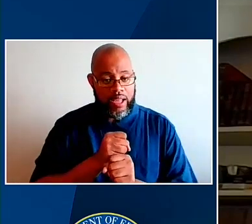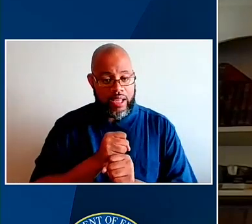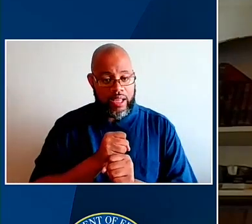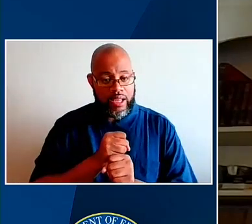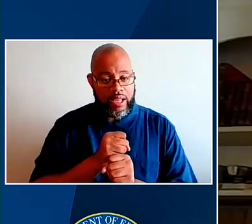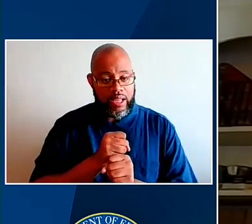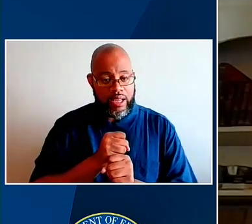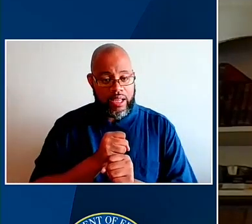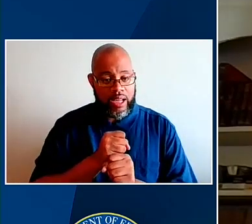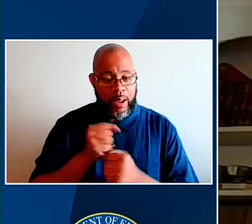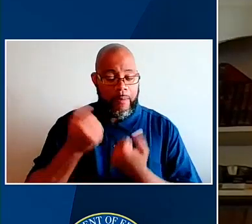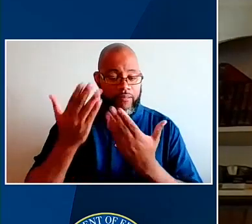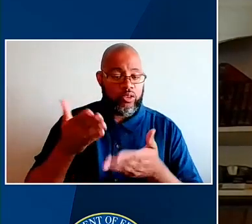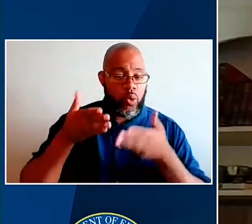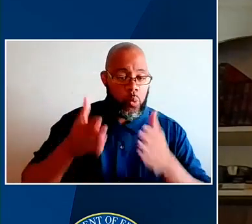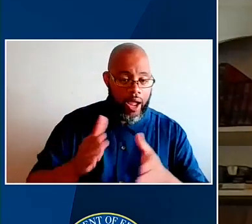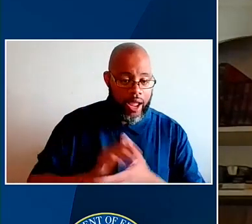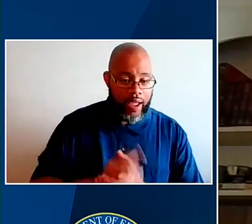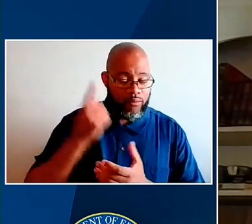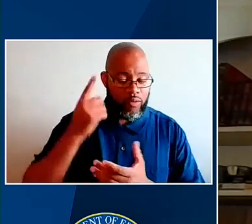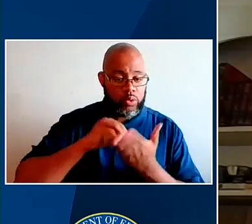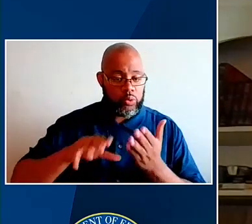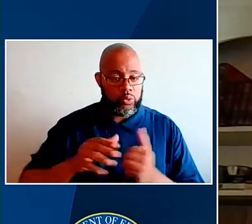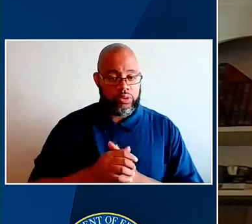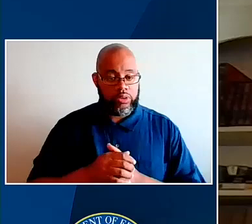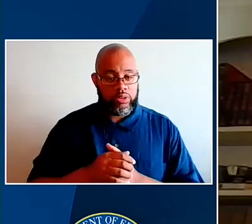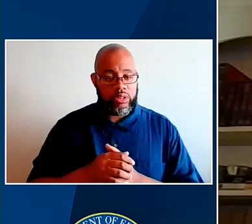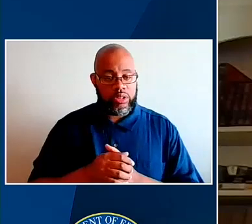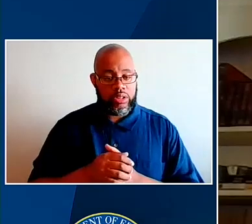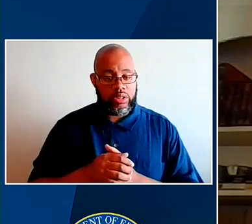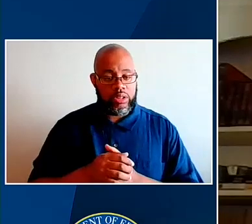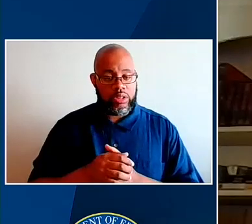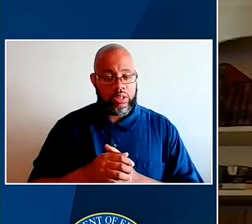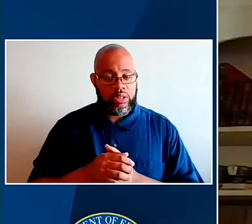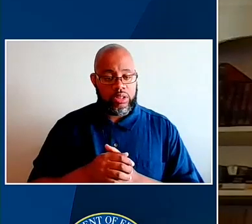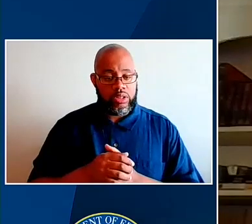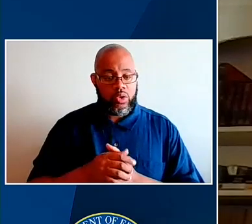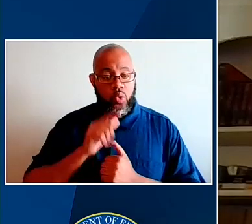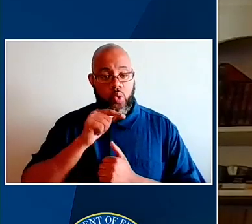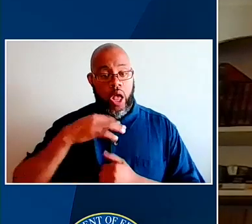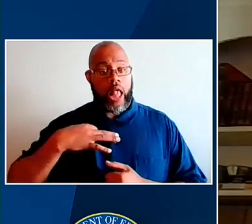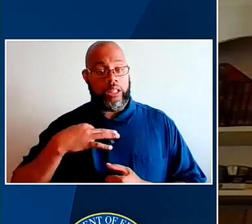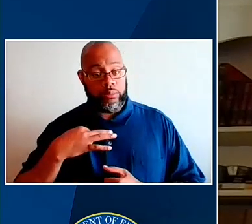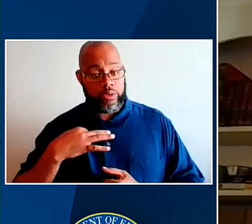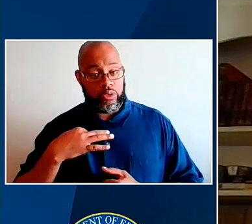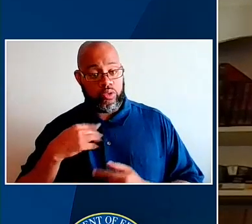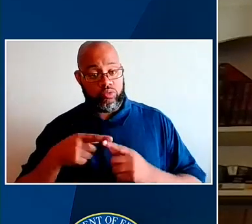you make provision, a way for a student, says provide a way for the student who is eligible in order